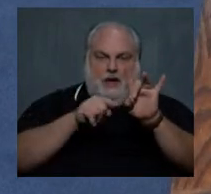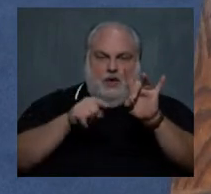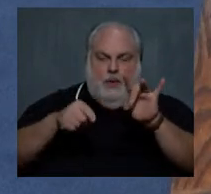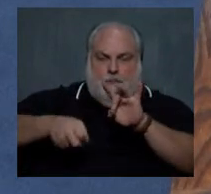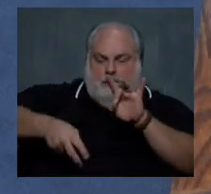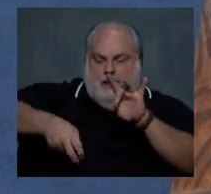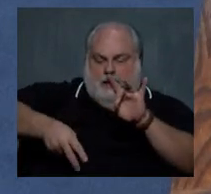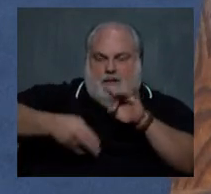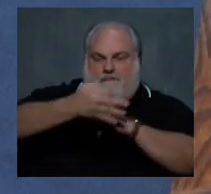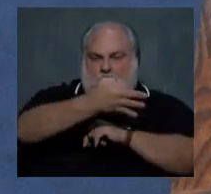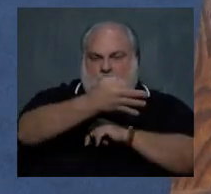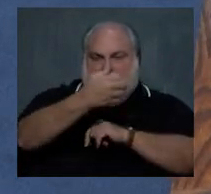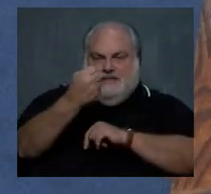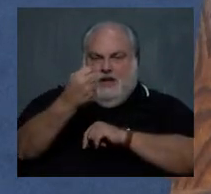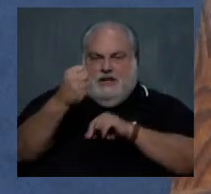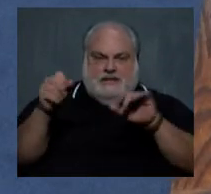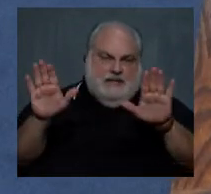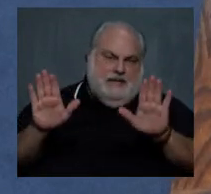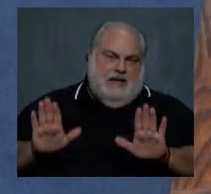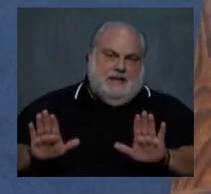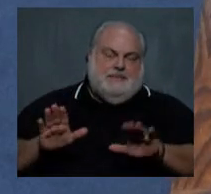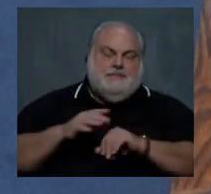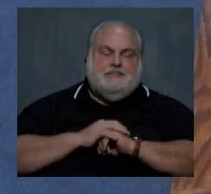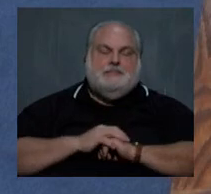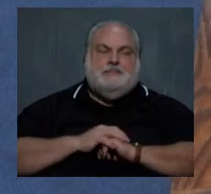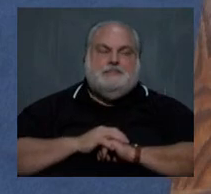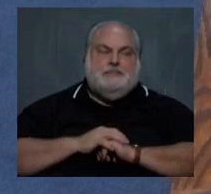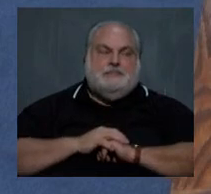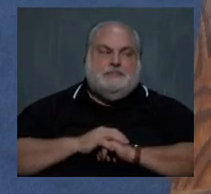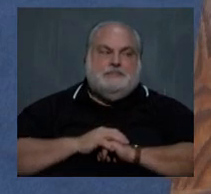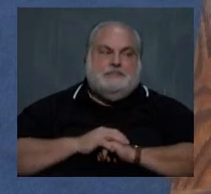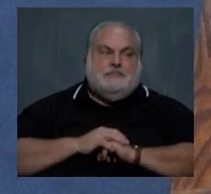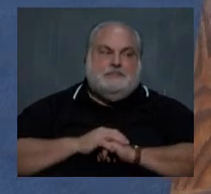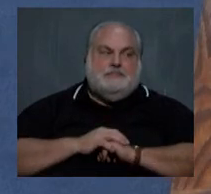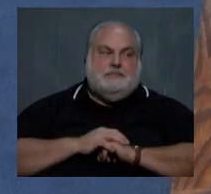to midnight on Friday, Saturday, and Sunday.